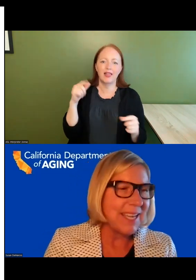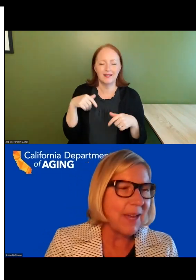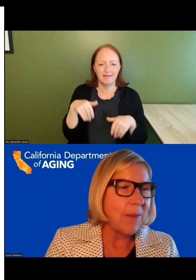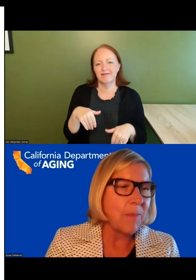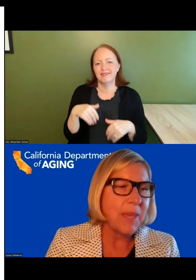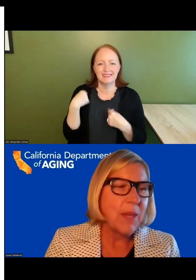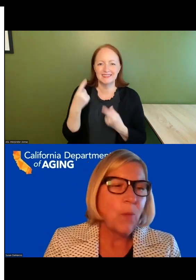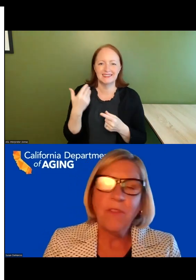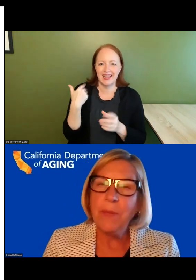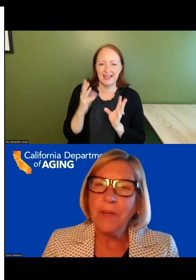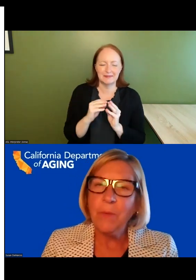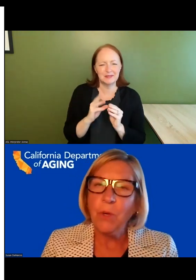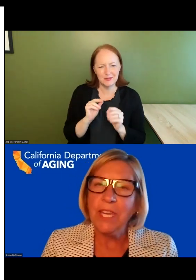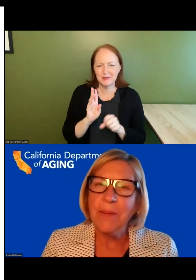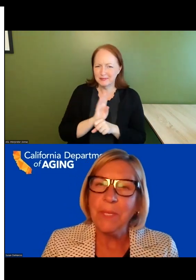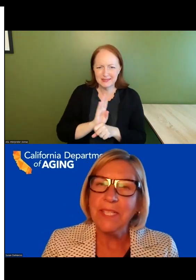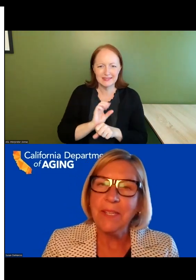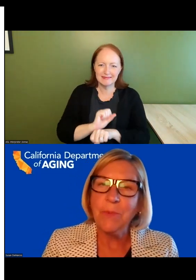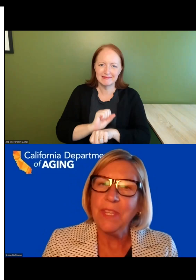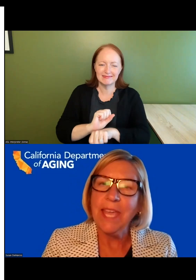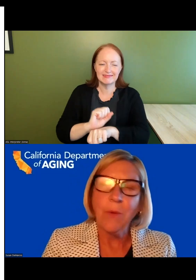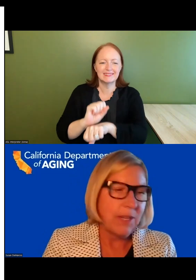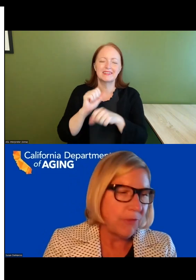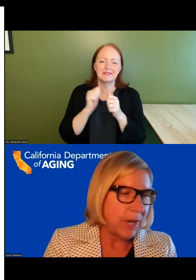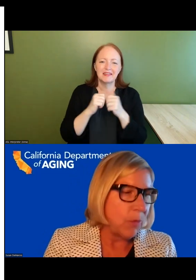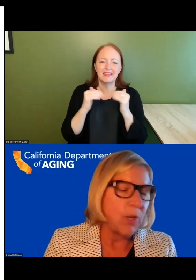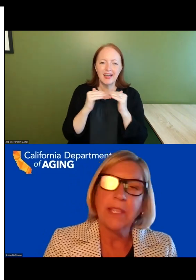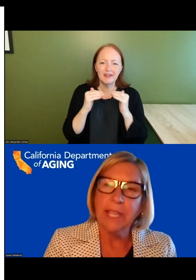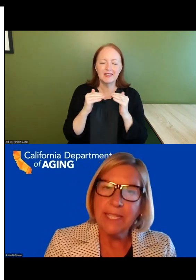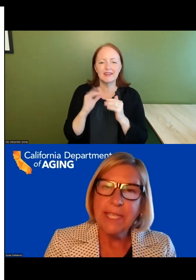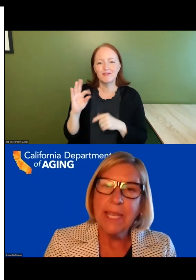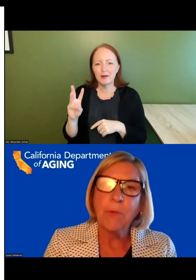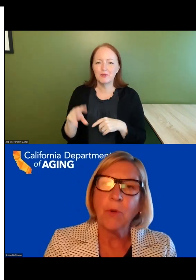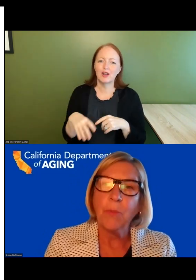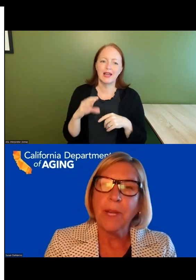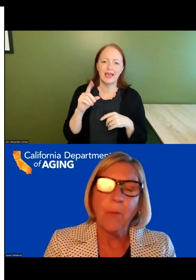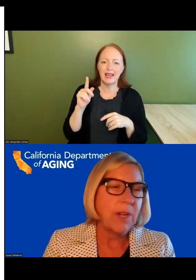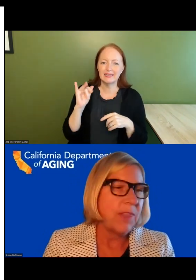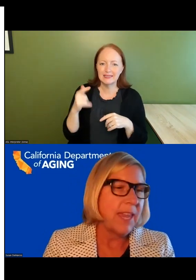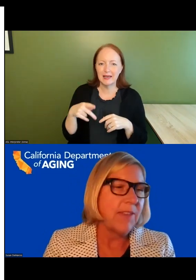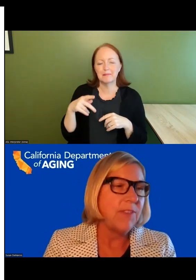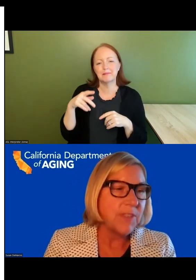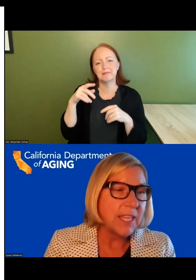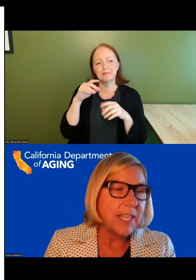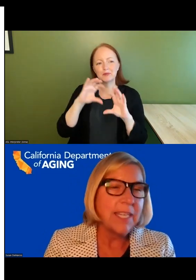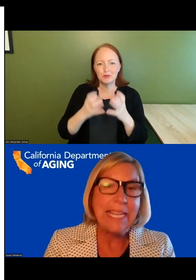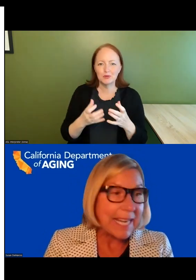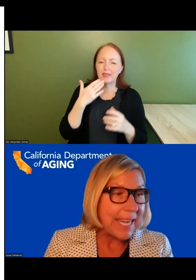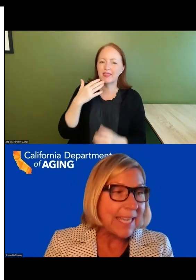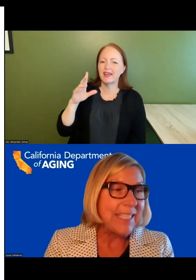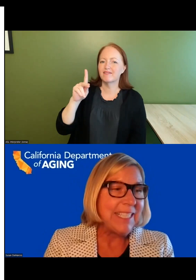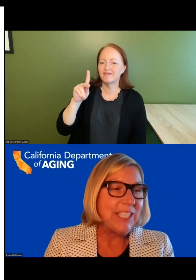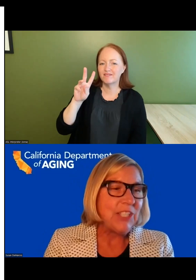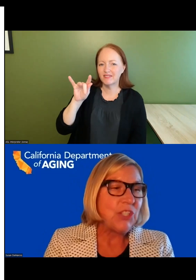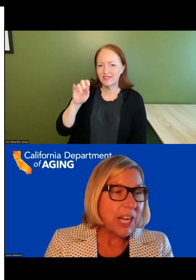met. We've been working busily with the equity framework and the landscape group, and I want to thank Vivian,